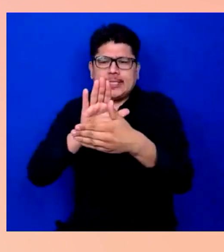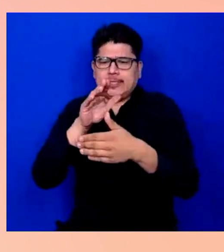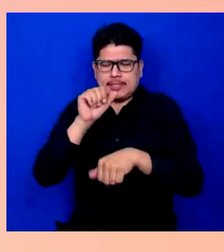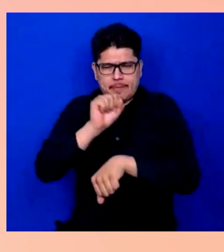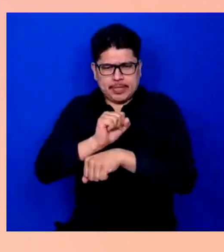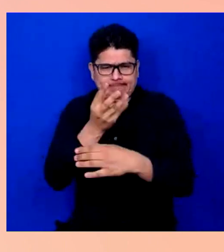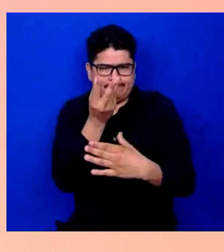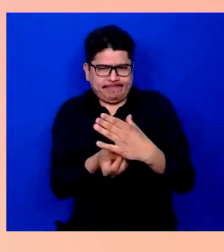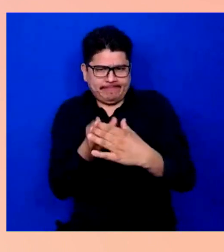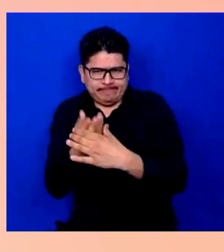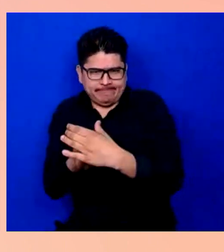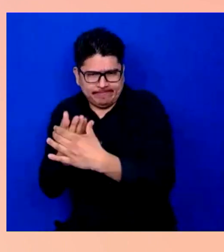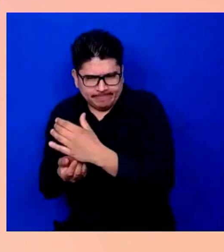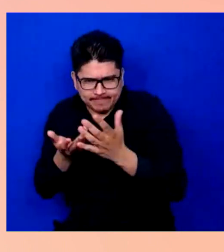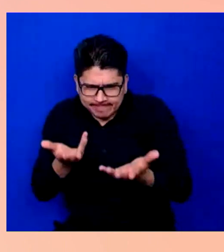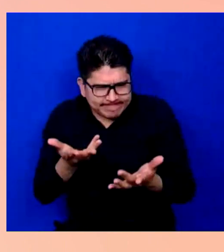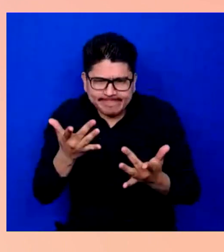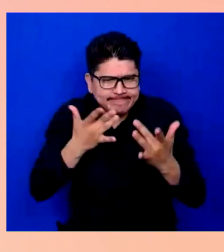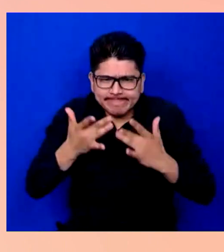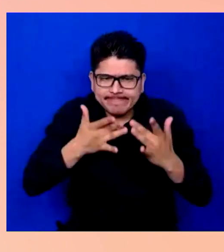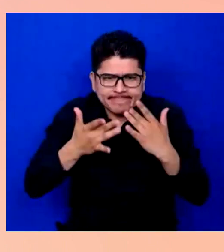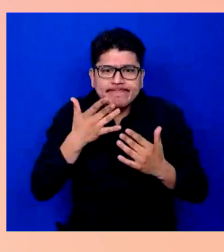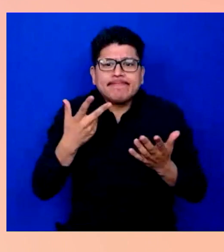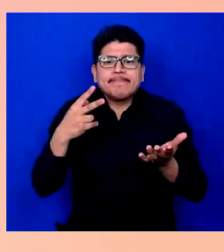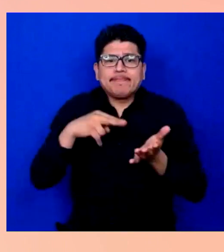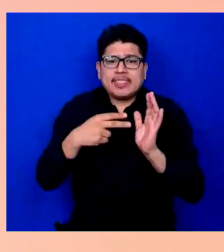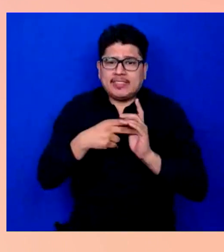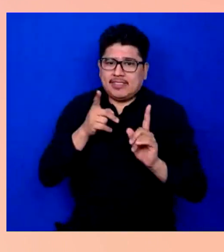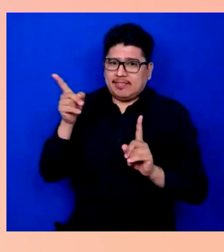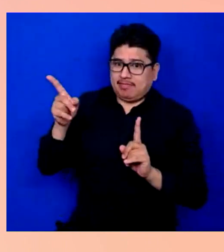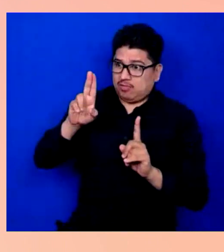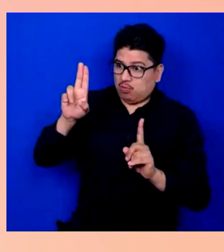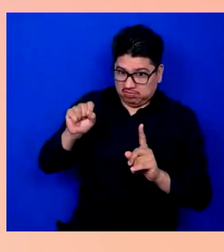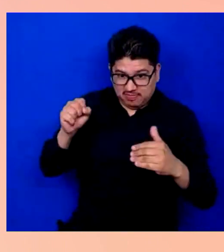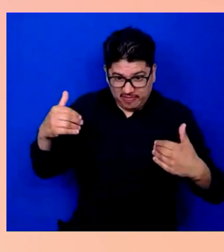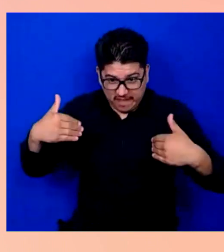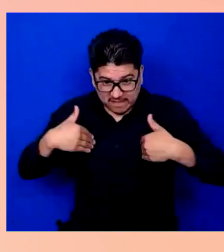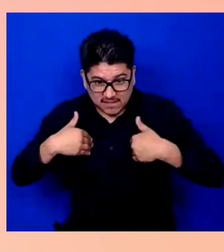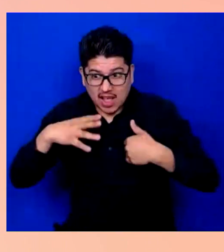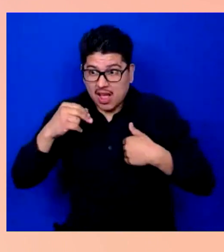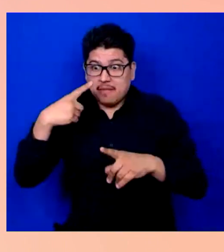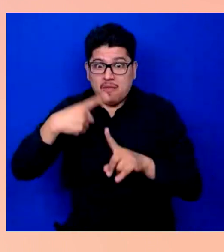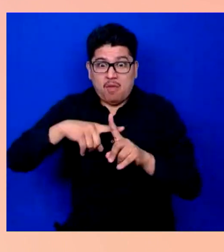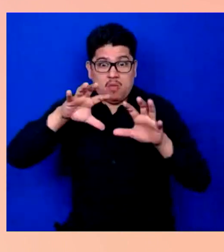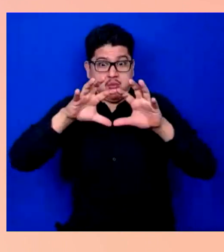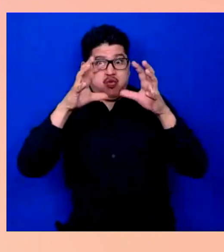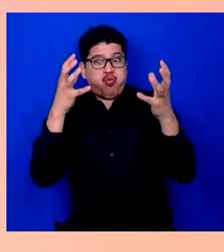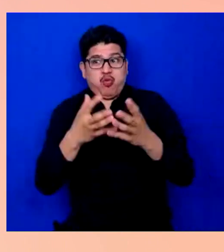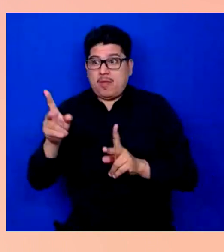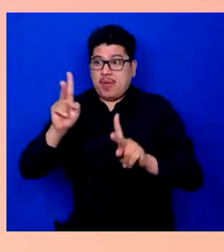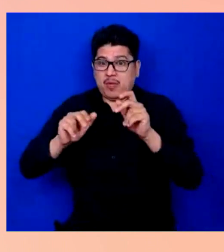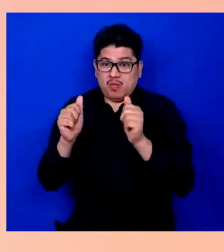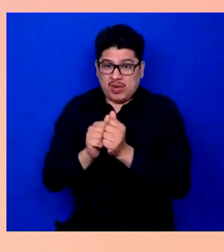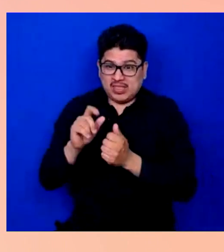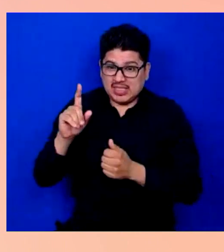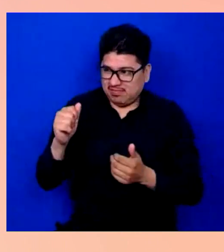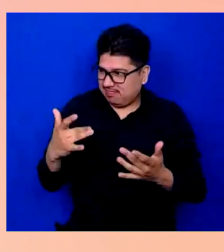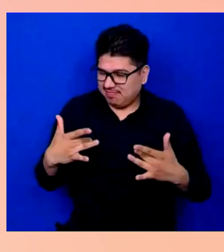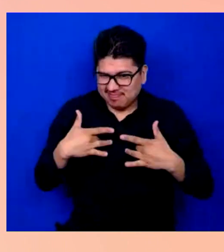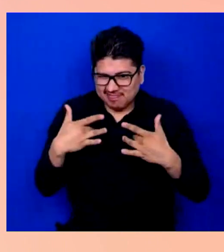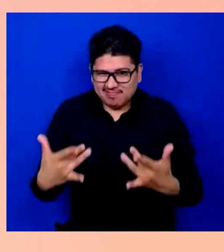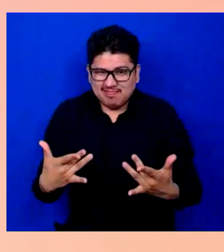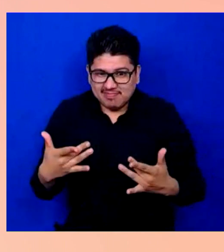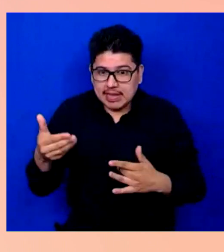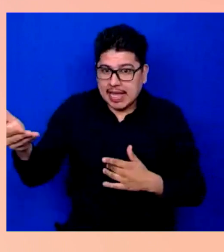States and frankly everywhere in the world, where people with disabilities are less likely to be employed than people without disabilities.